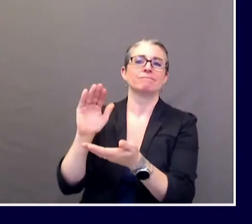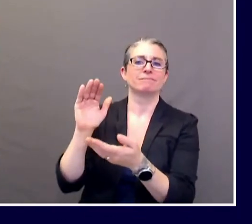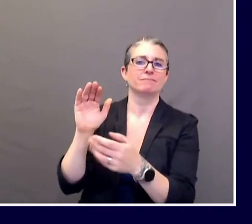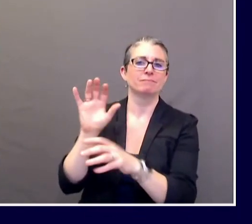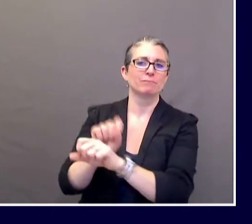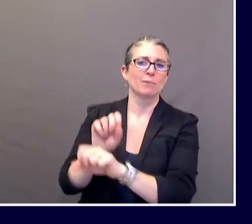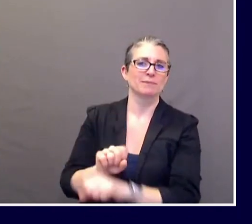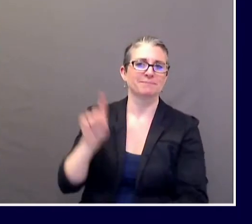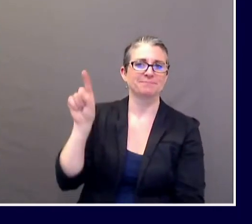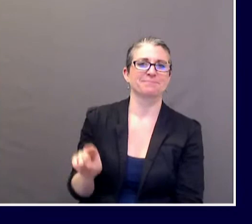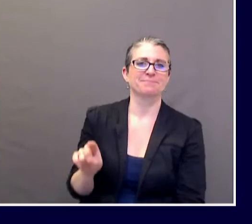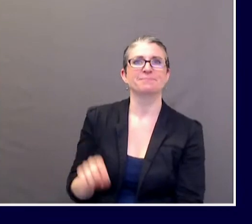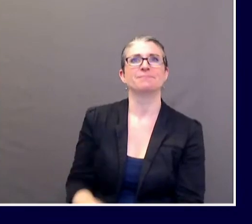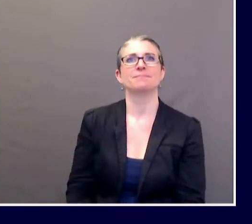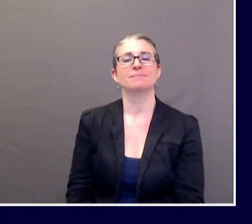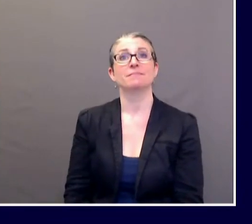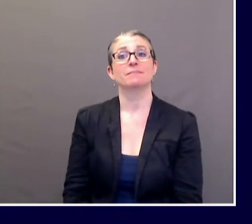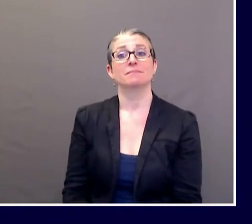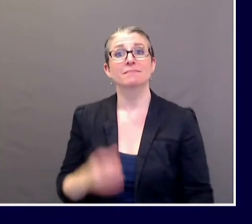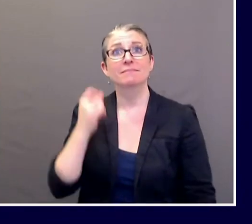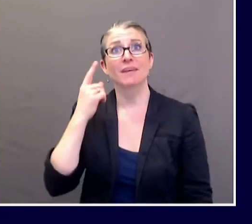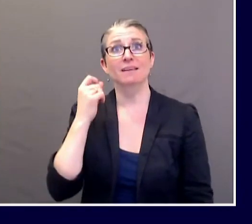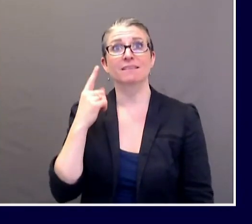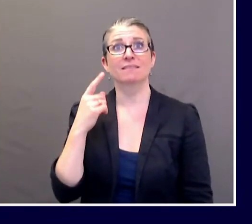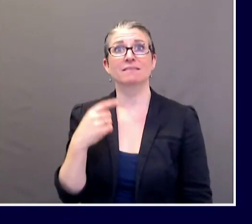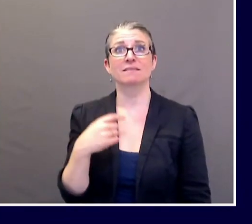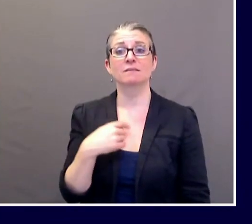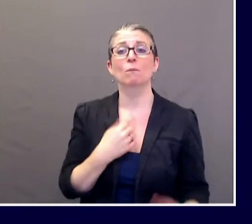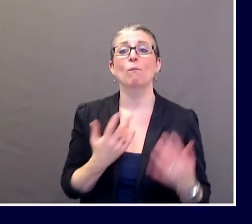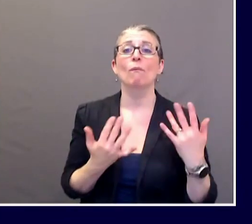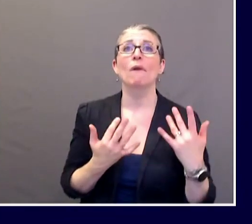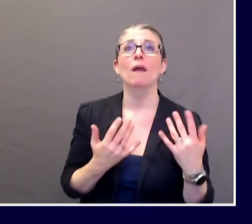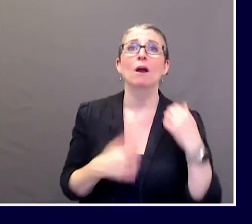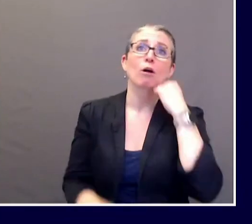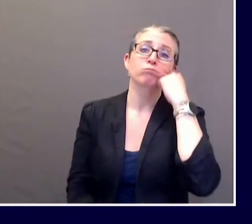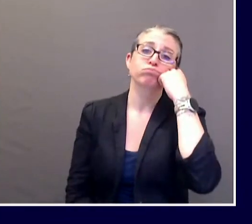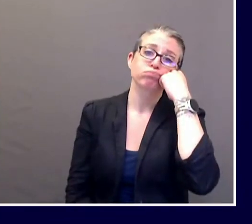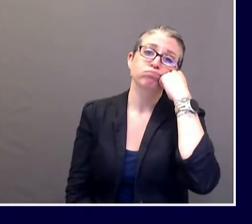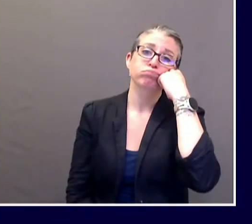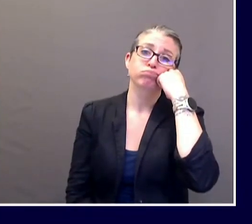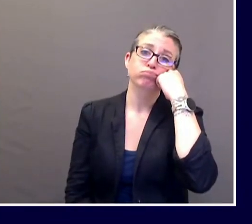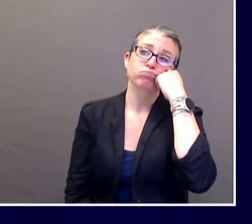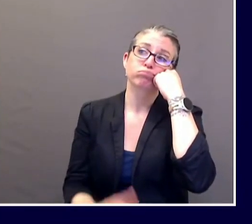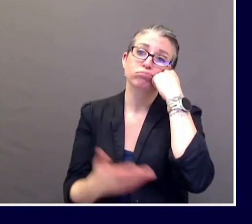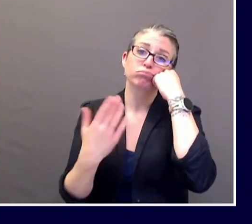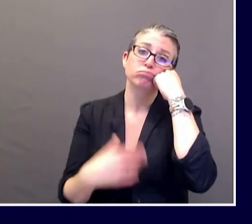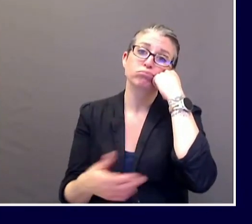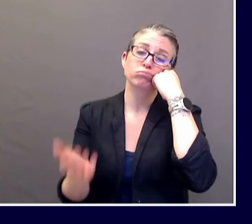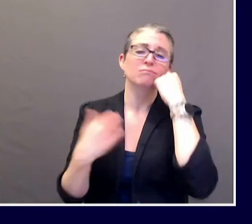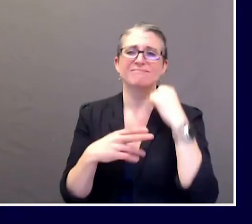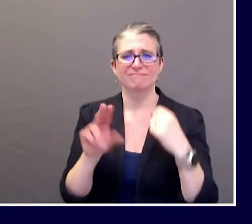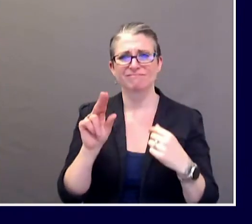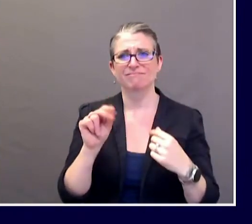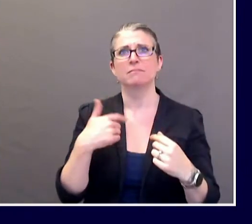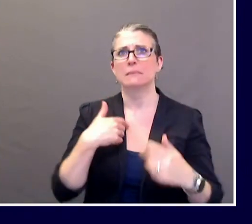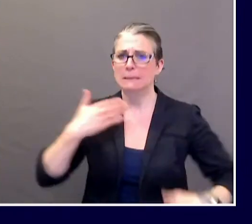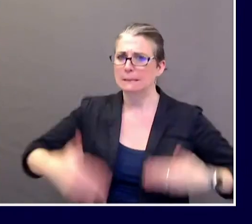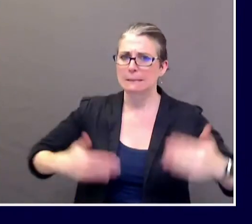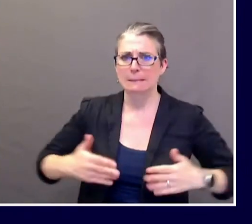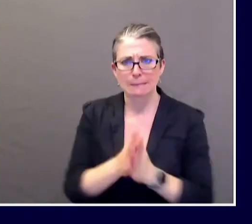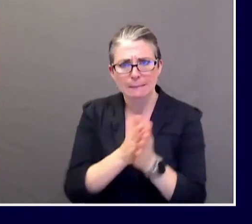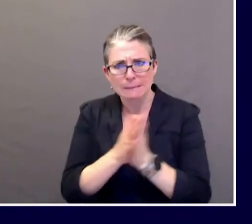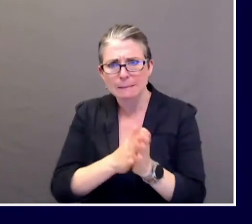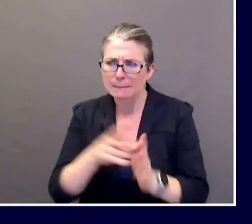We're not waiting around to find out, right? I mean, our approach is to say, okay, there are unfilled slots. Where can we